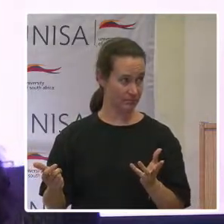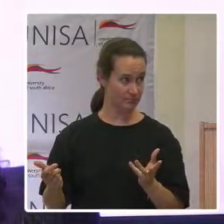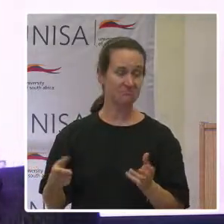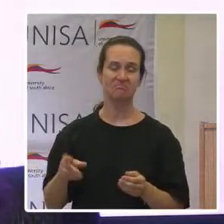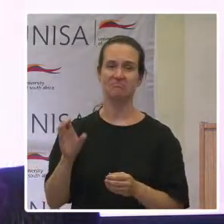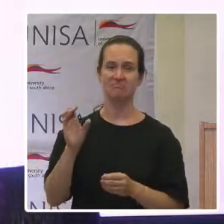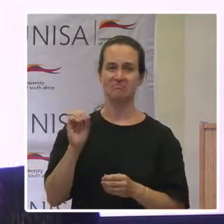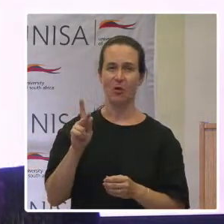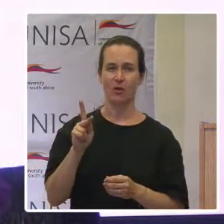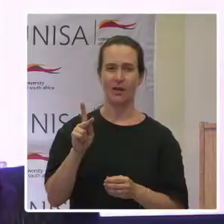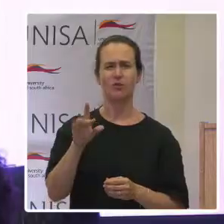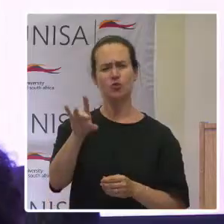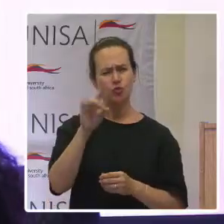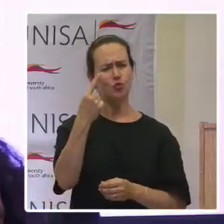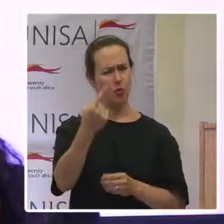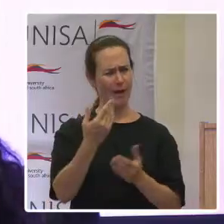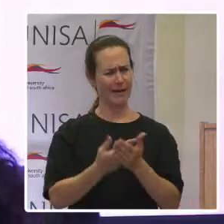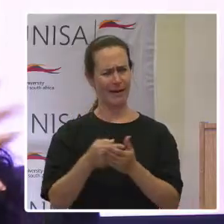Okay, pick one.